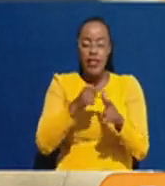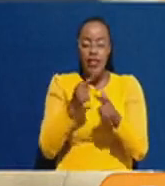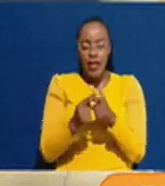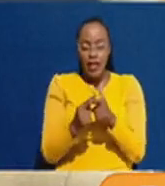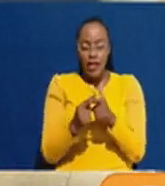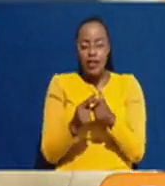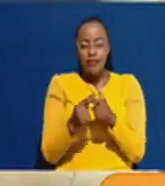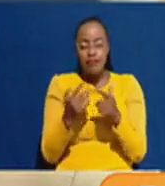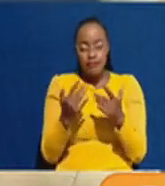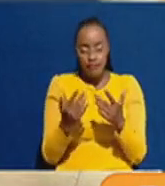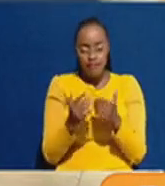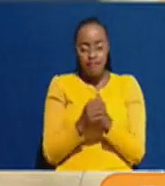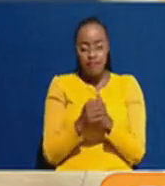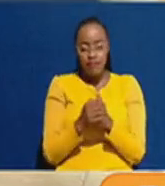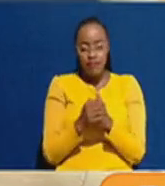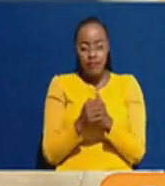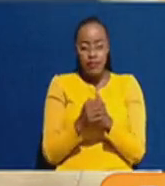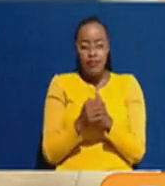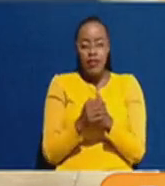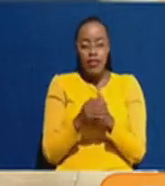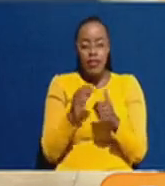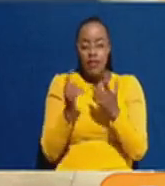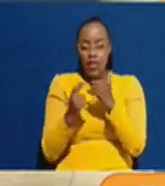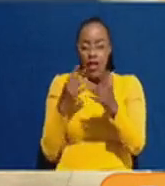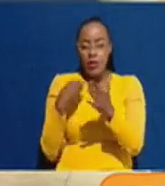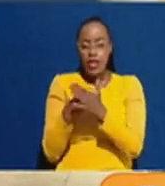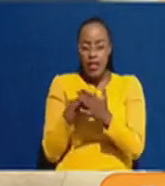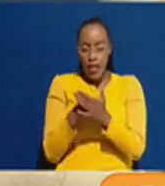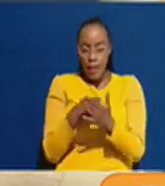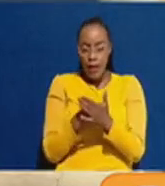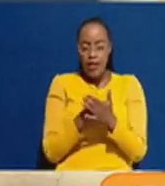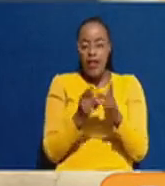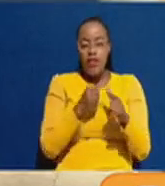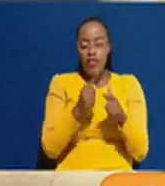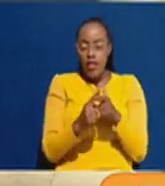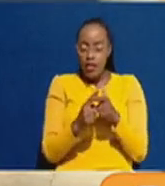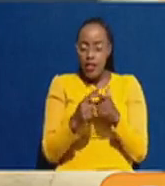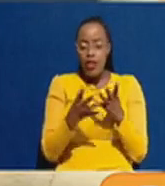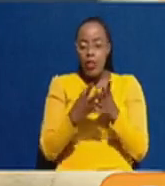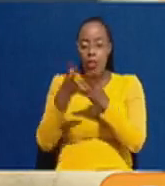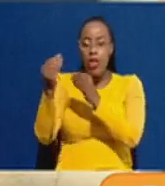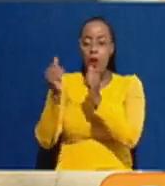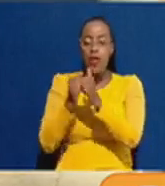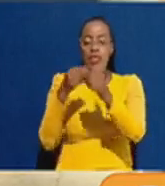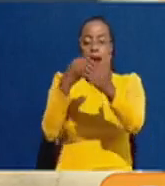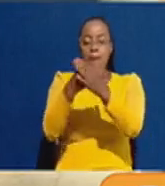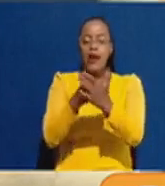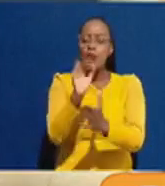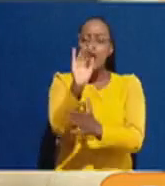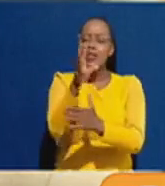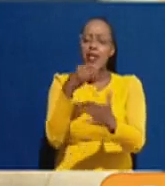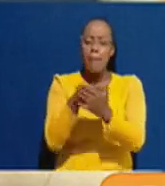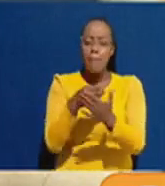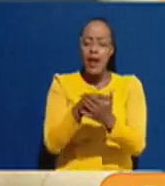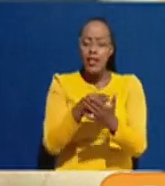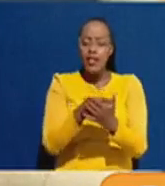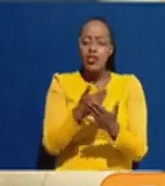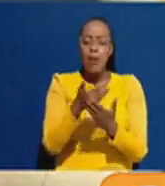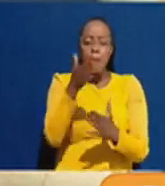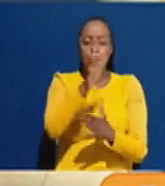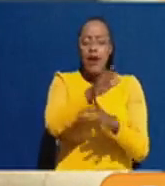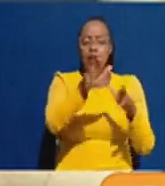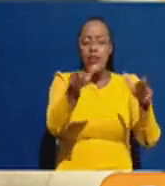the men counted the money. They left the room with our money. We asked for the money to be brought back into